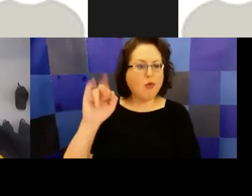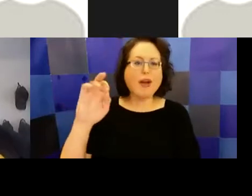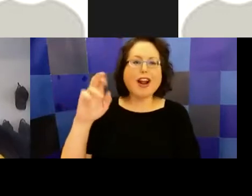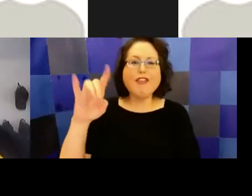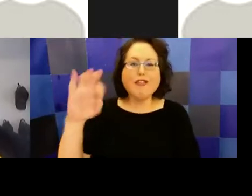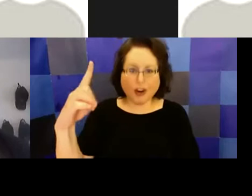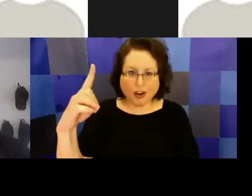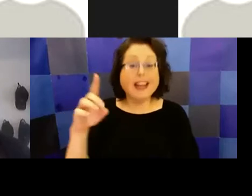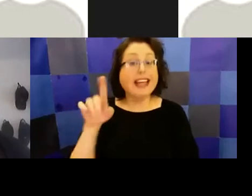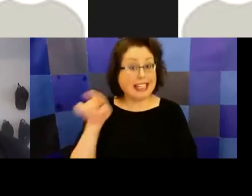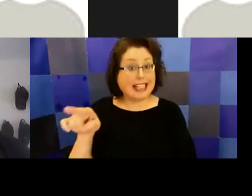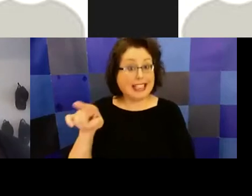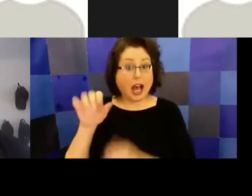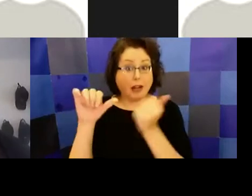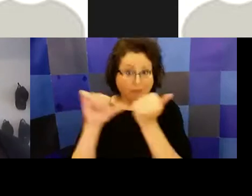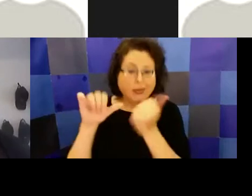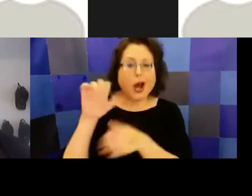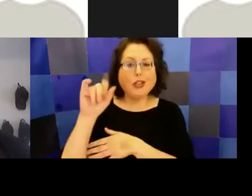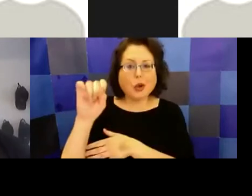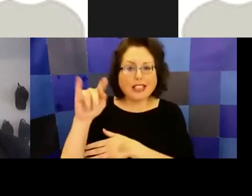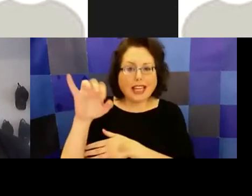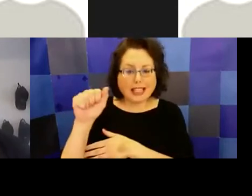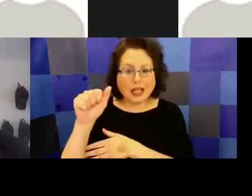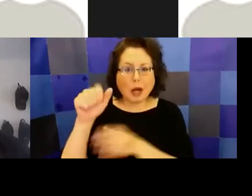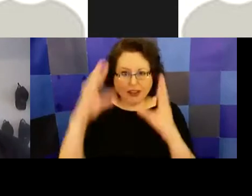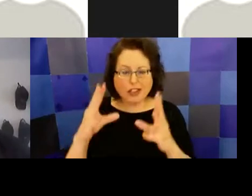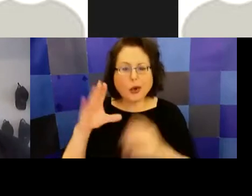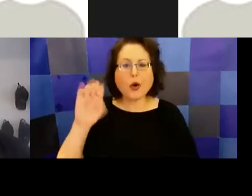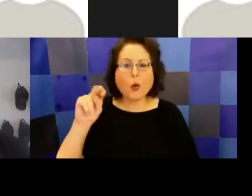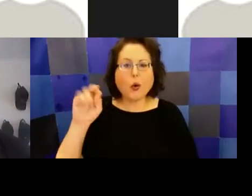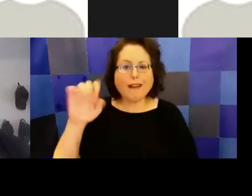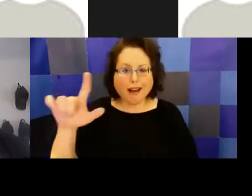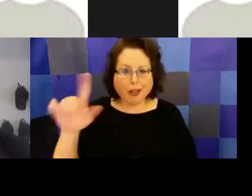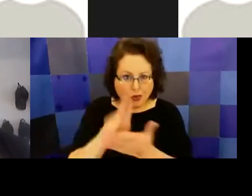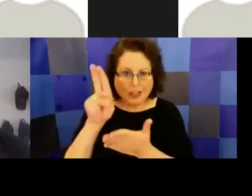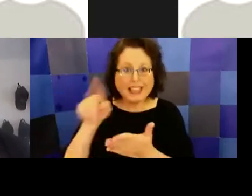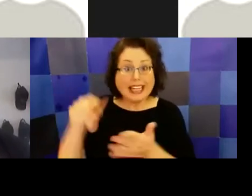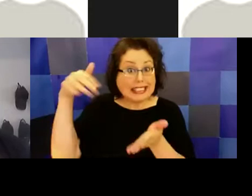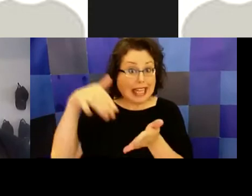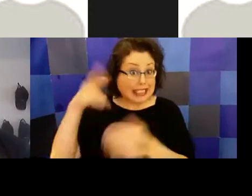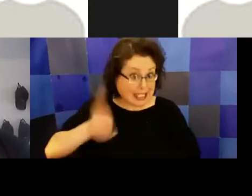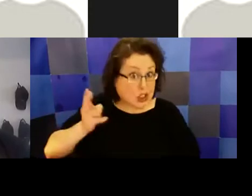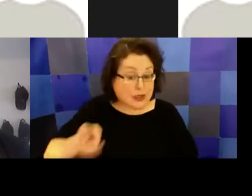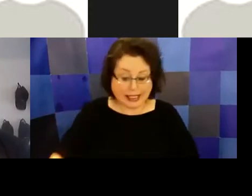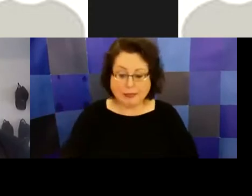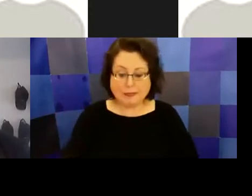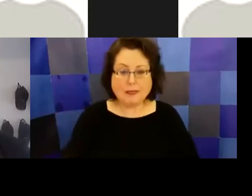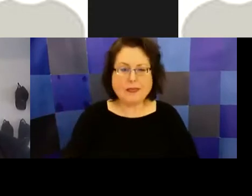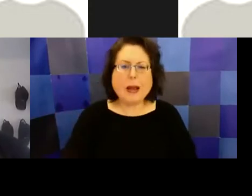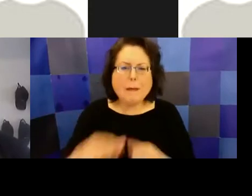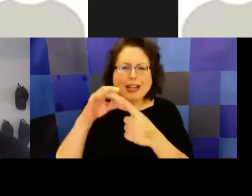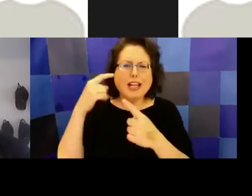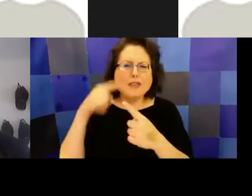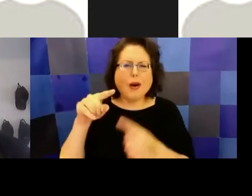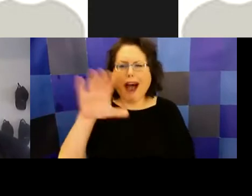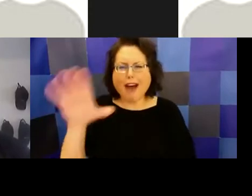Rickford is an associate professor at Cornell University who studies history. He specializes in African-American